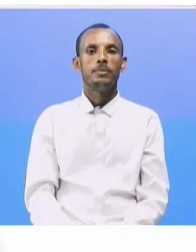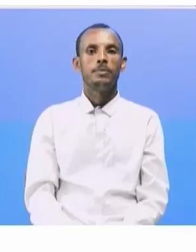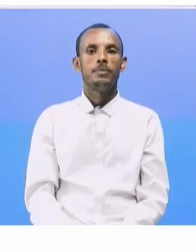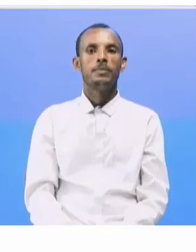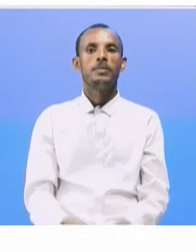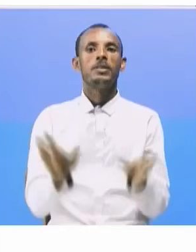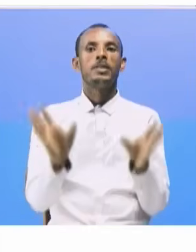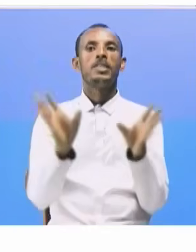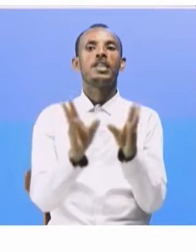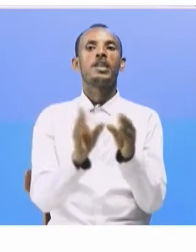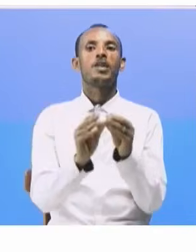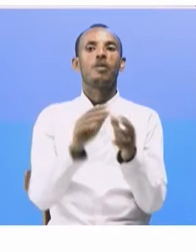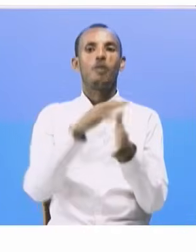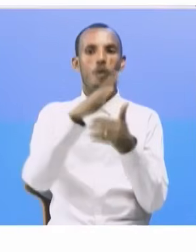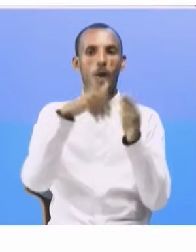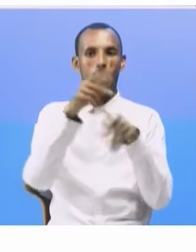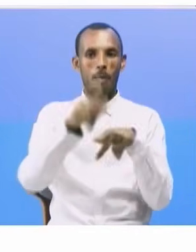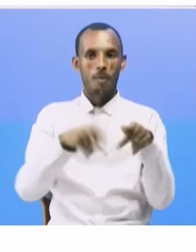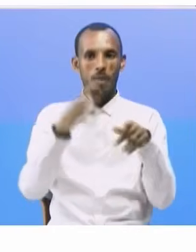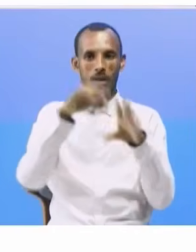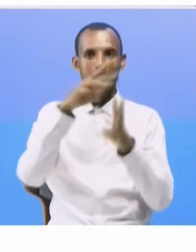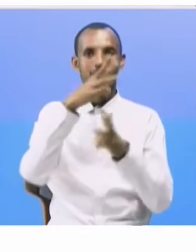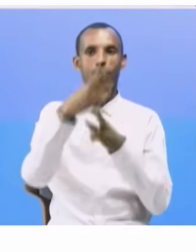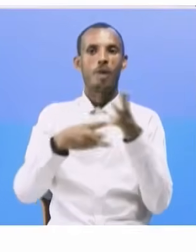Set of all people in the world. B,